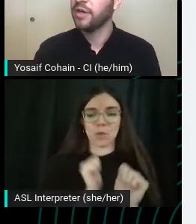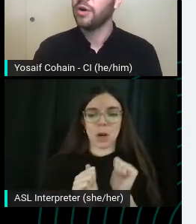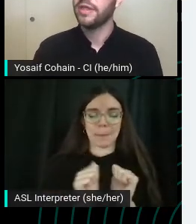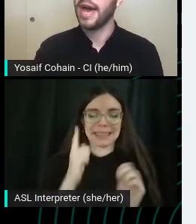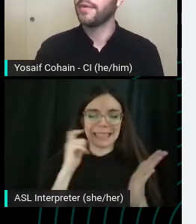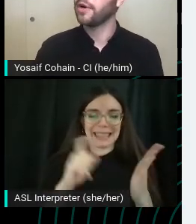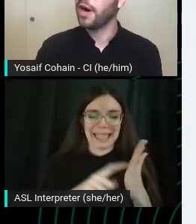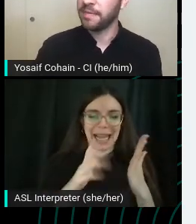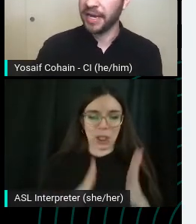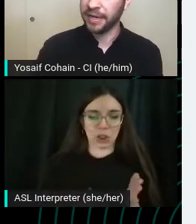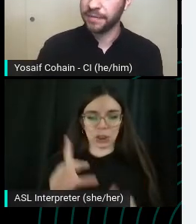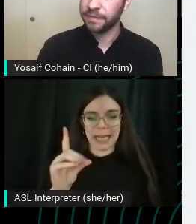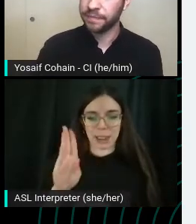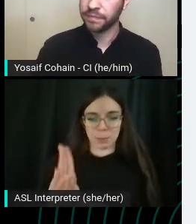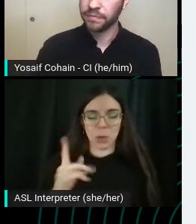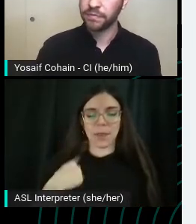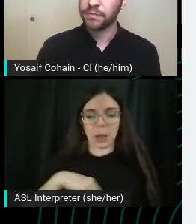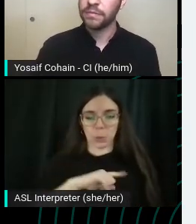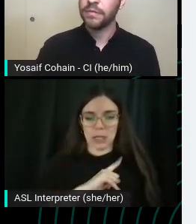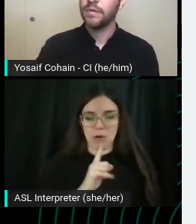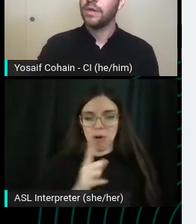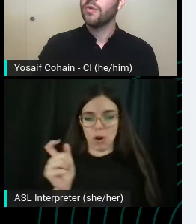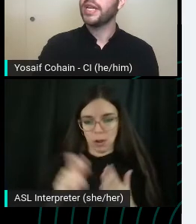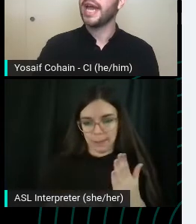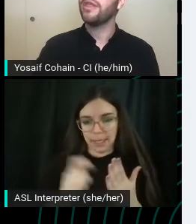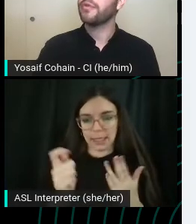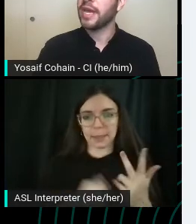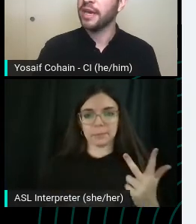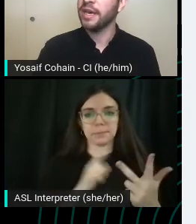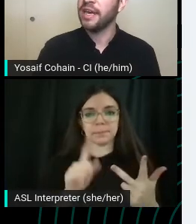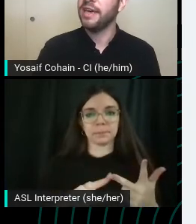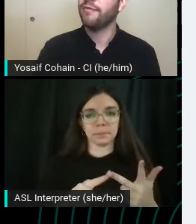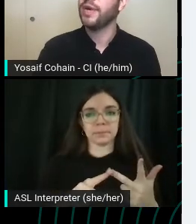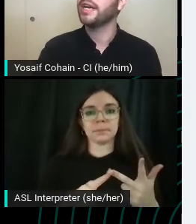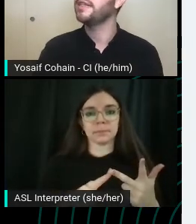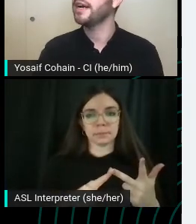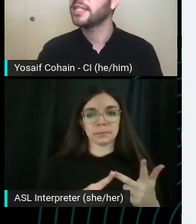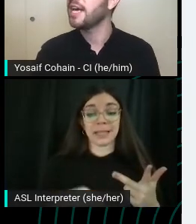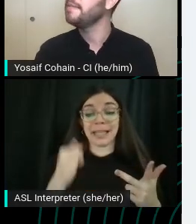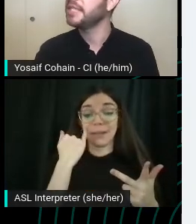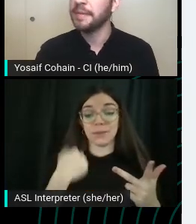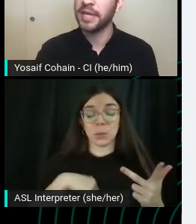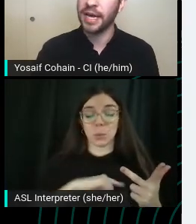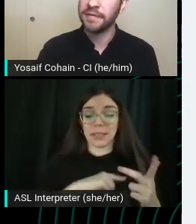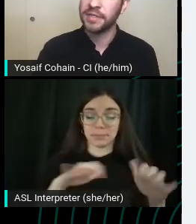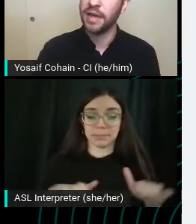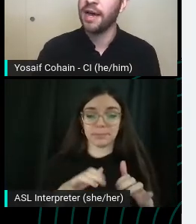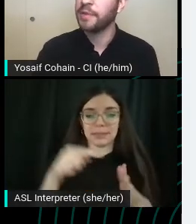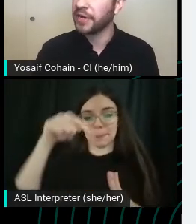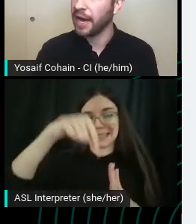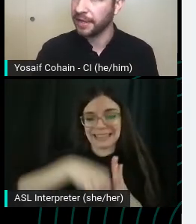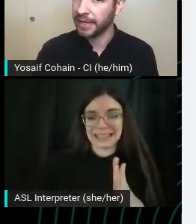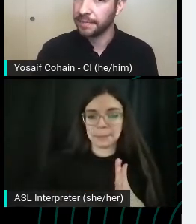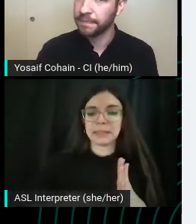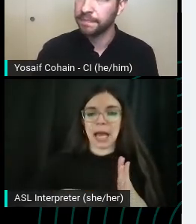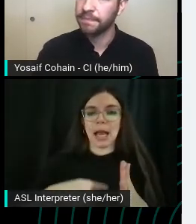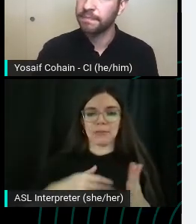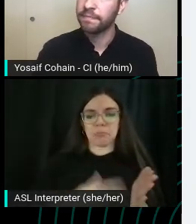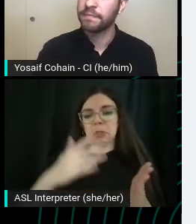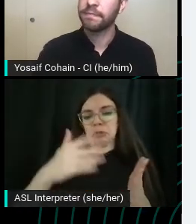dashboard that we're automating. We get a 3 if we conduct some deep dives